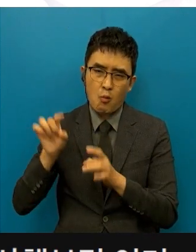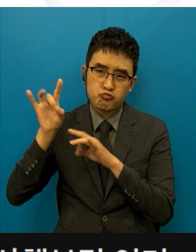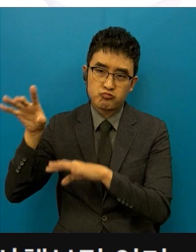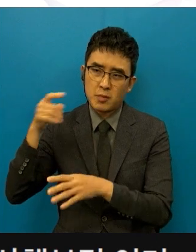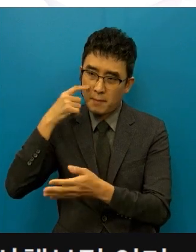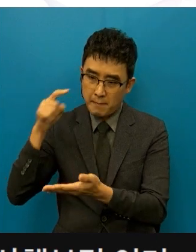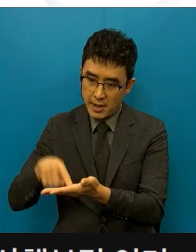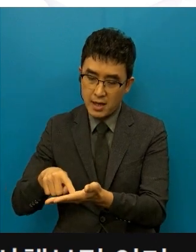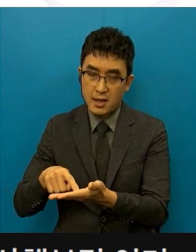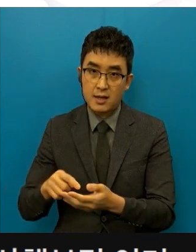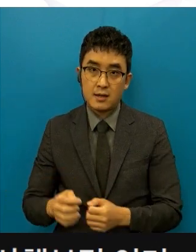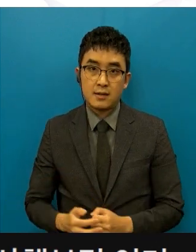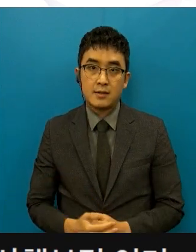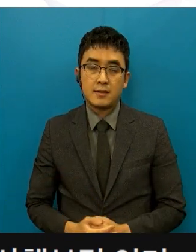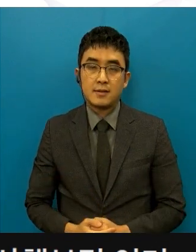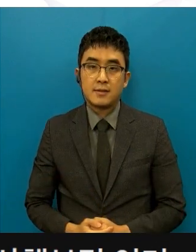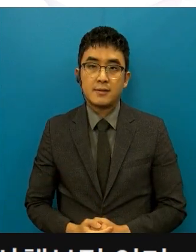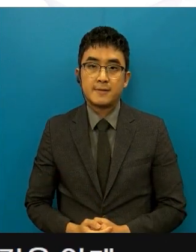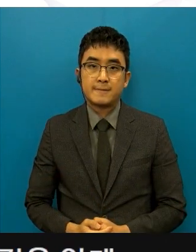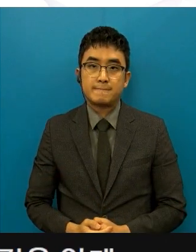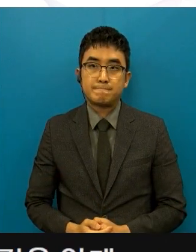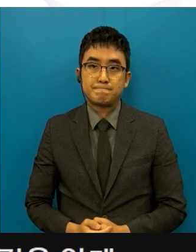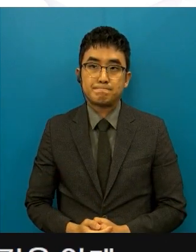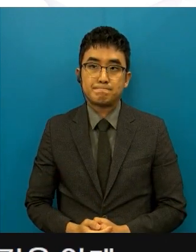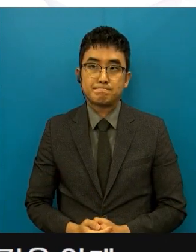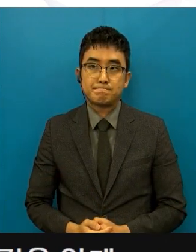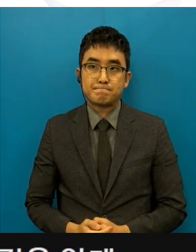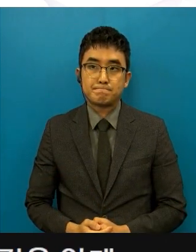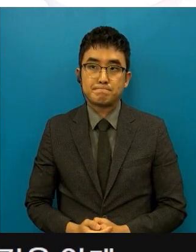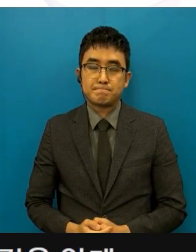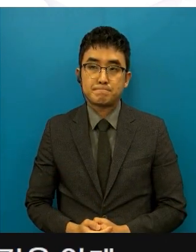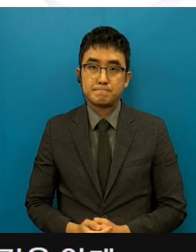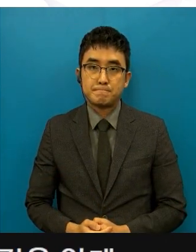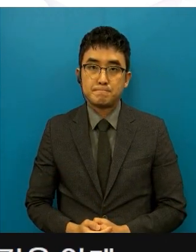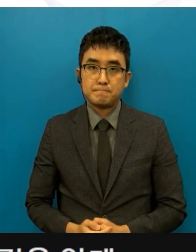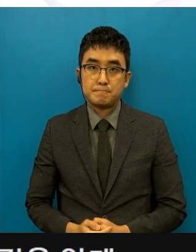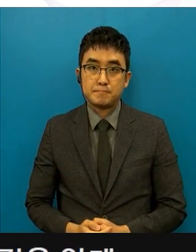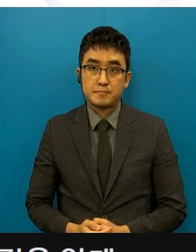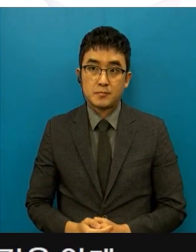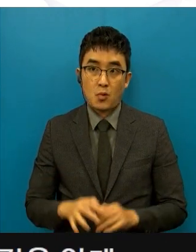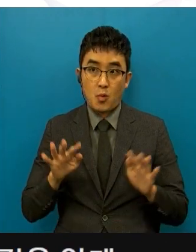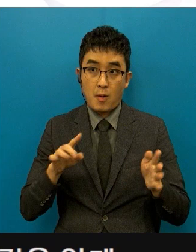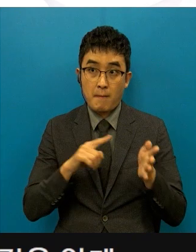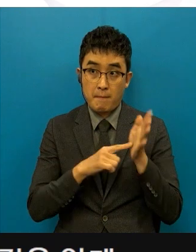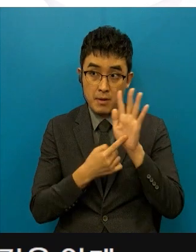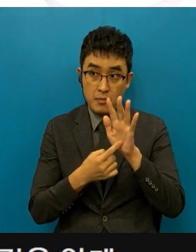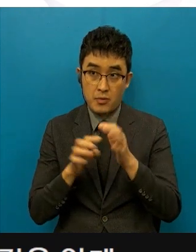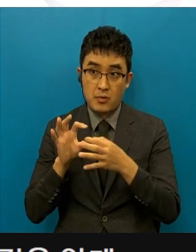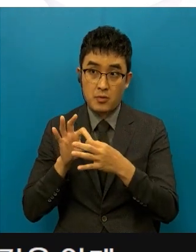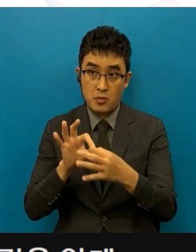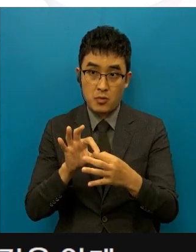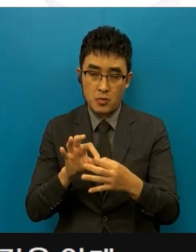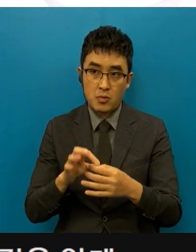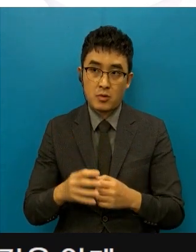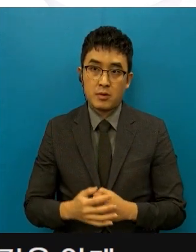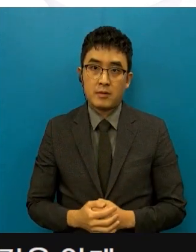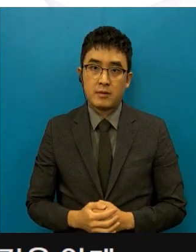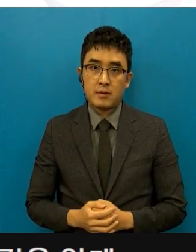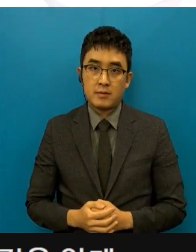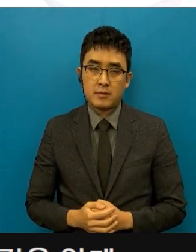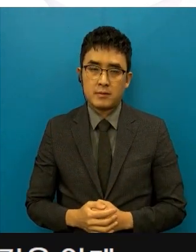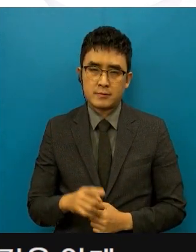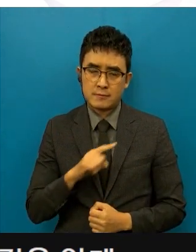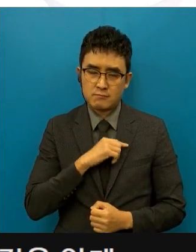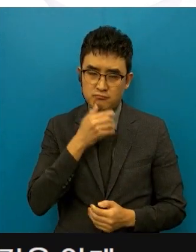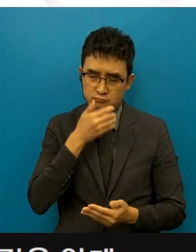so my main point of today is that human dignity or